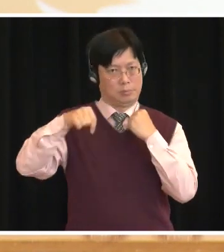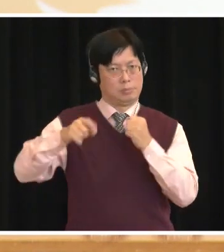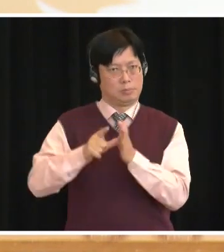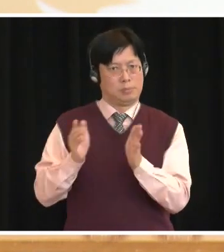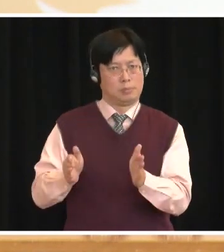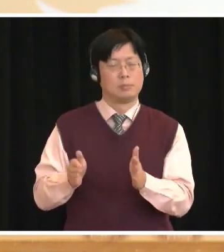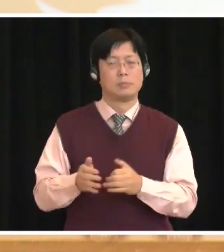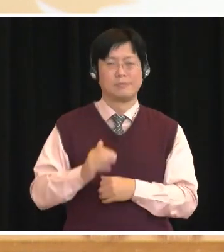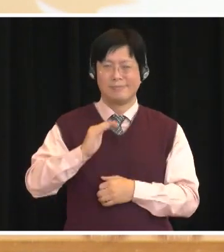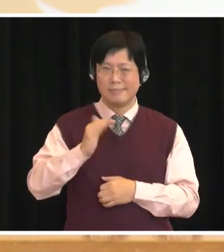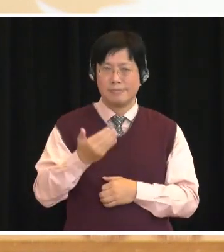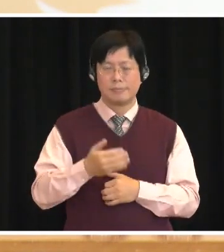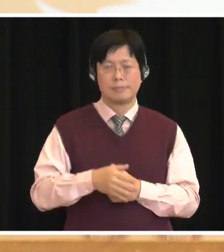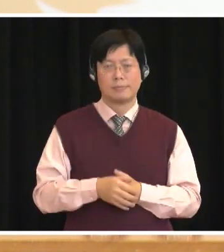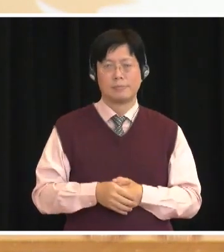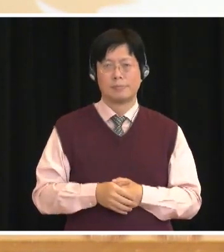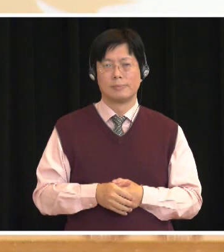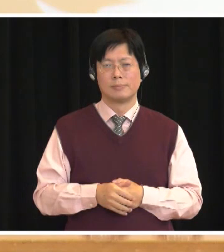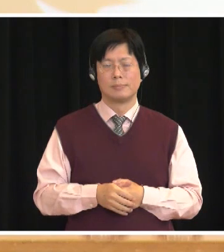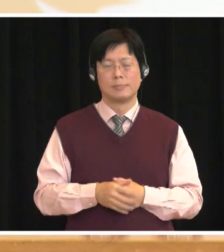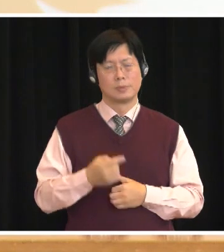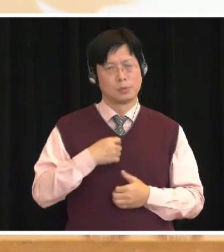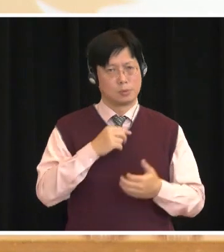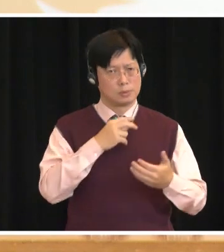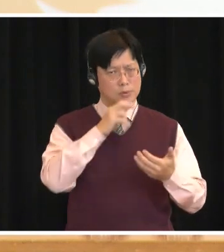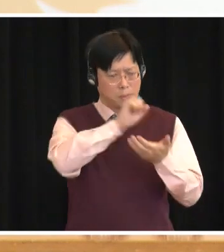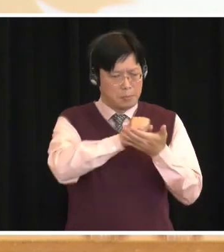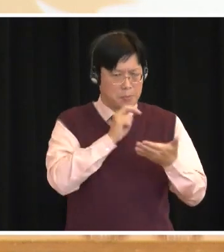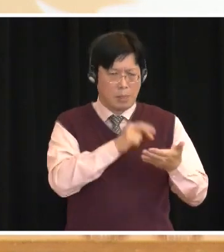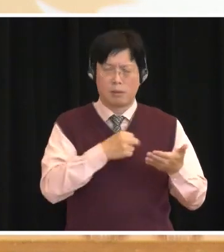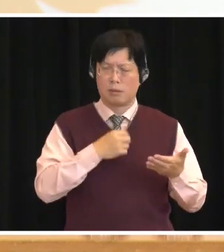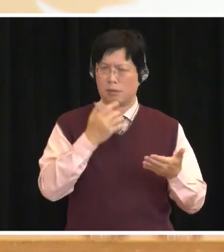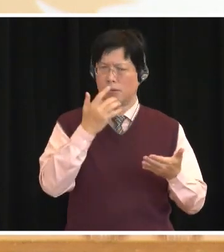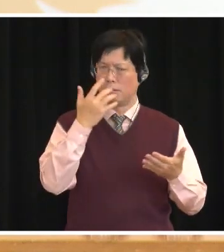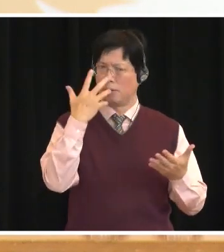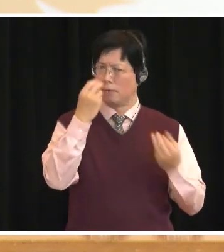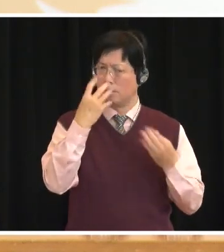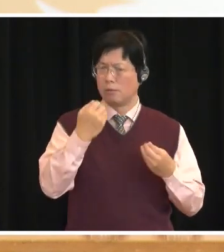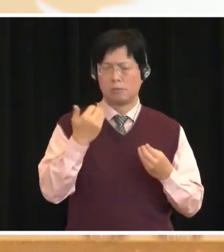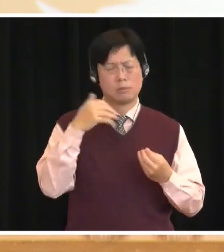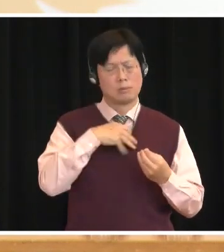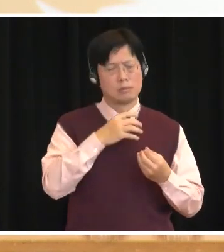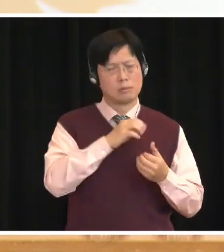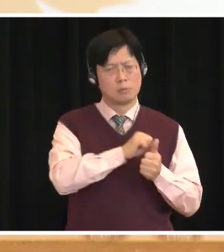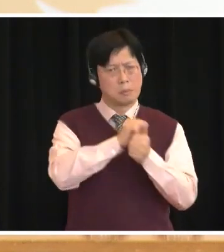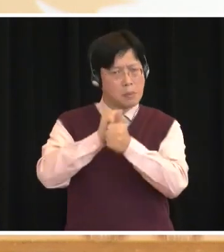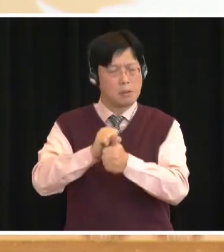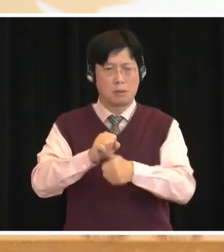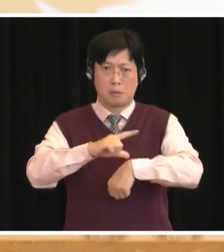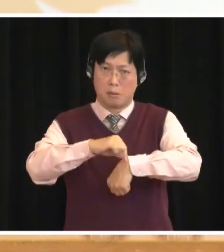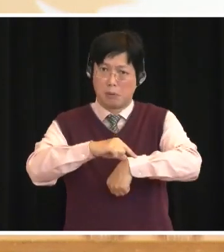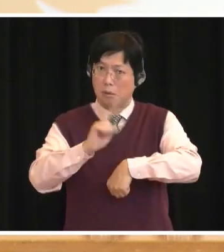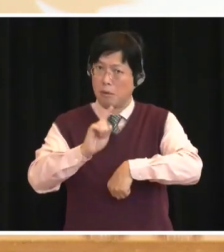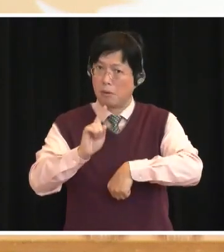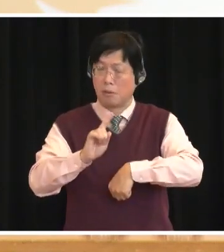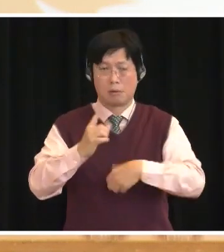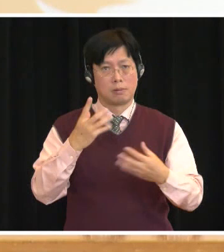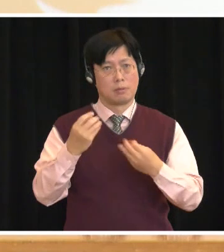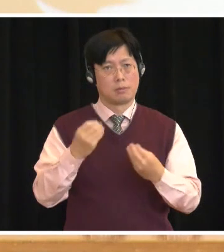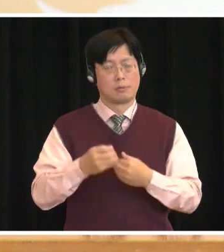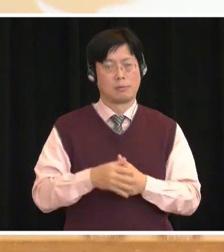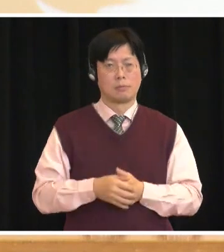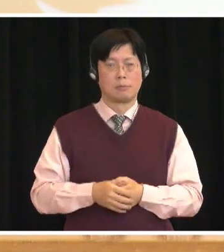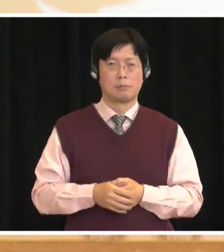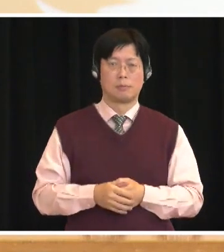exactly diversion is possible and what kind of measures are then, in addition to